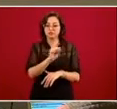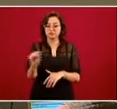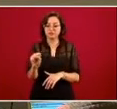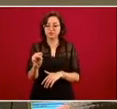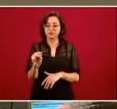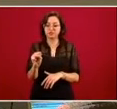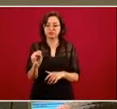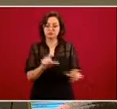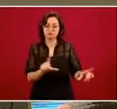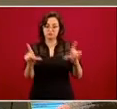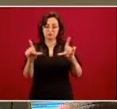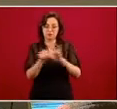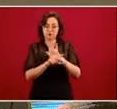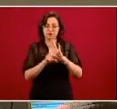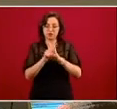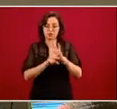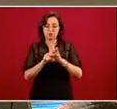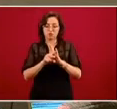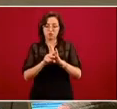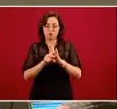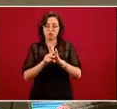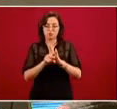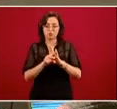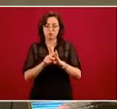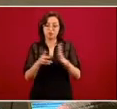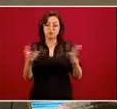about. Do we have a video?